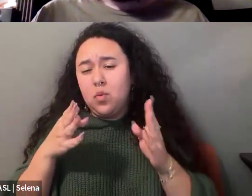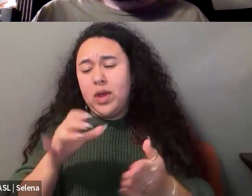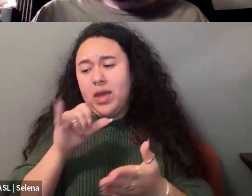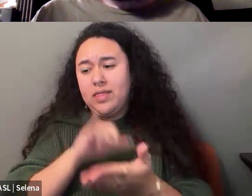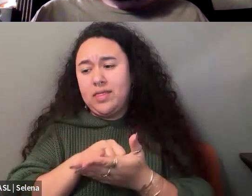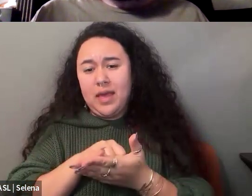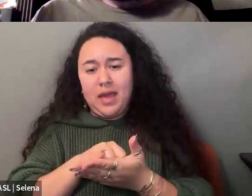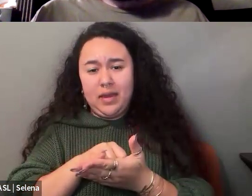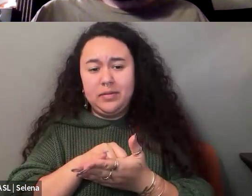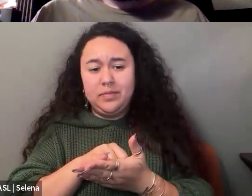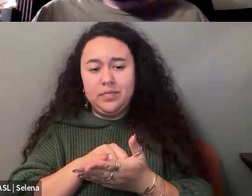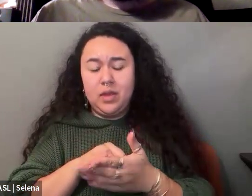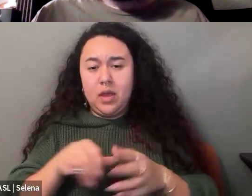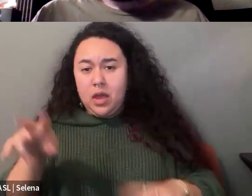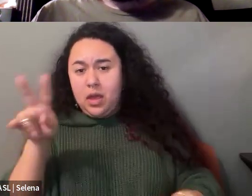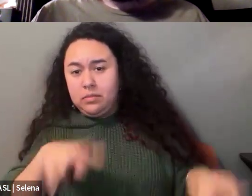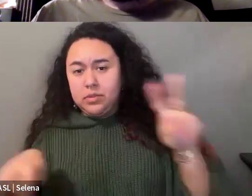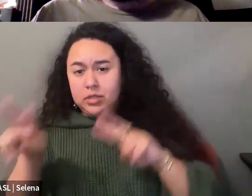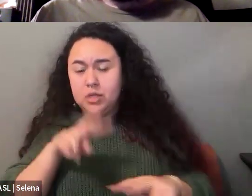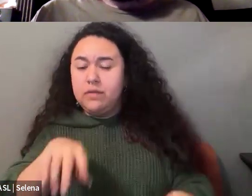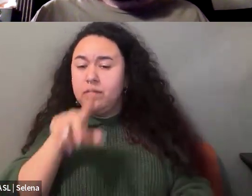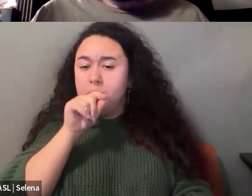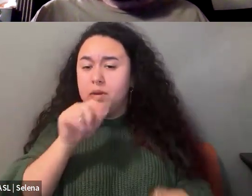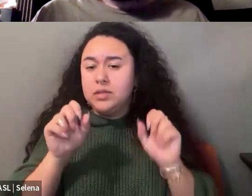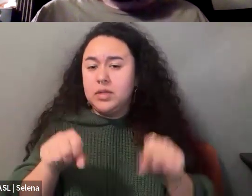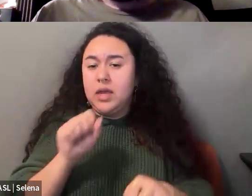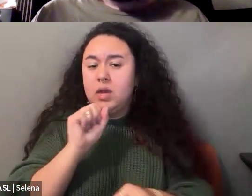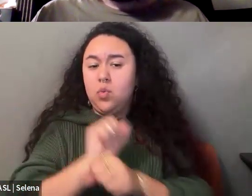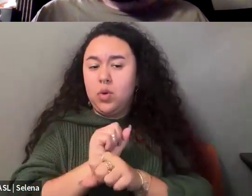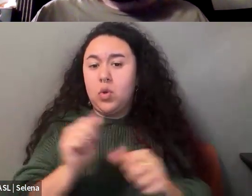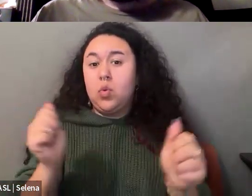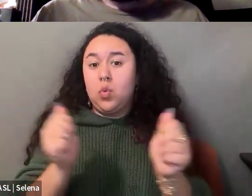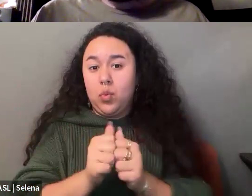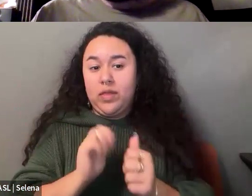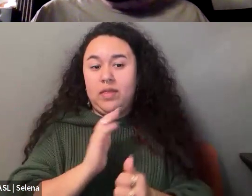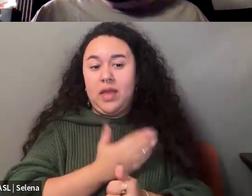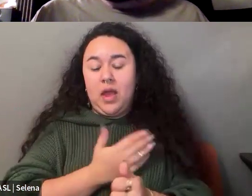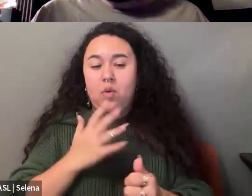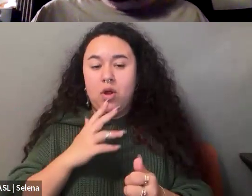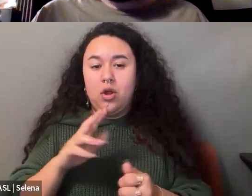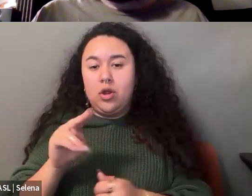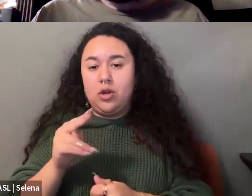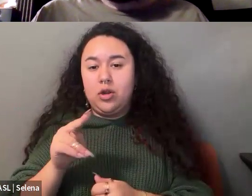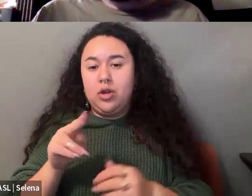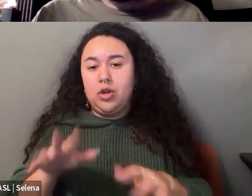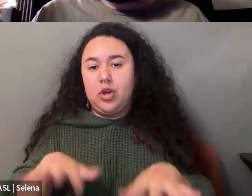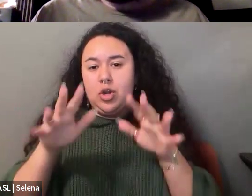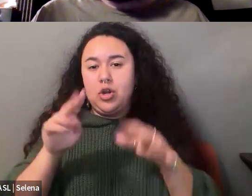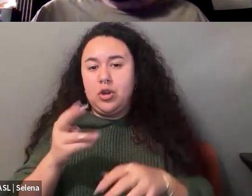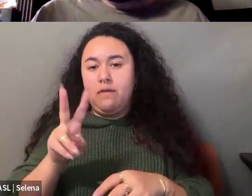that observing birds can work with our nervous systems, calming our